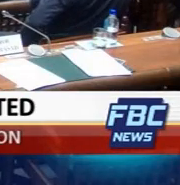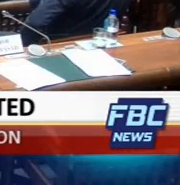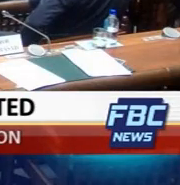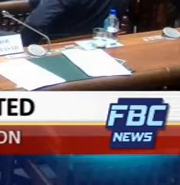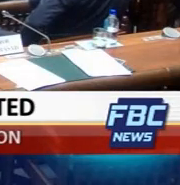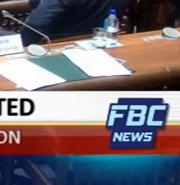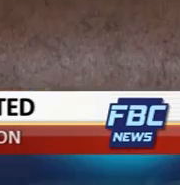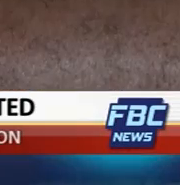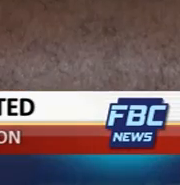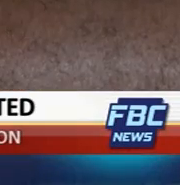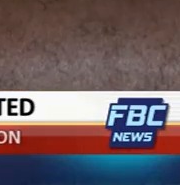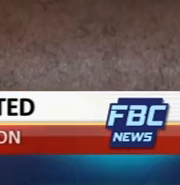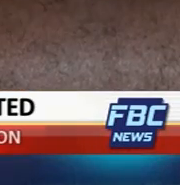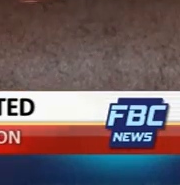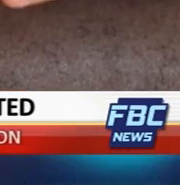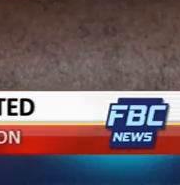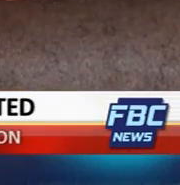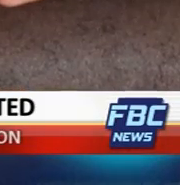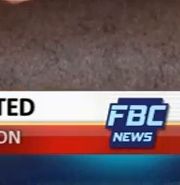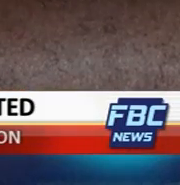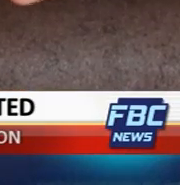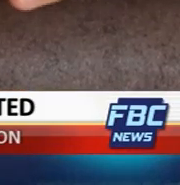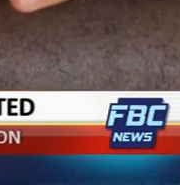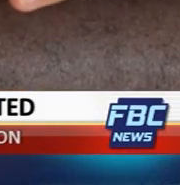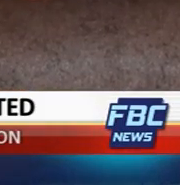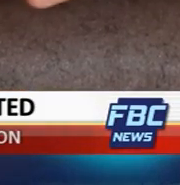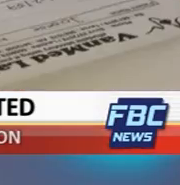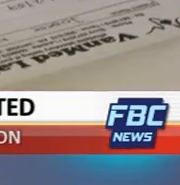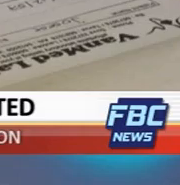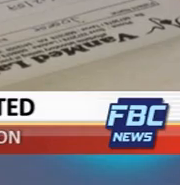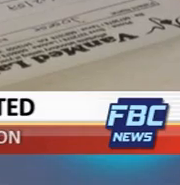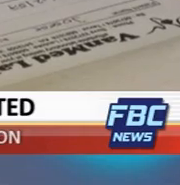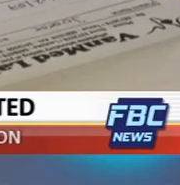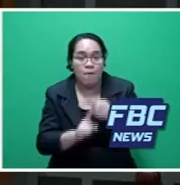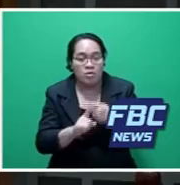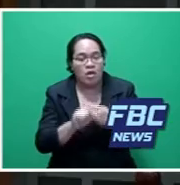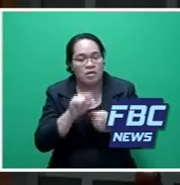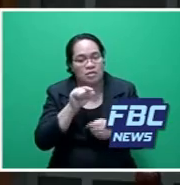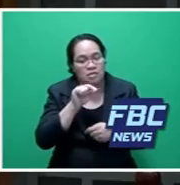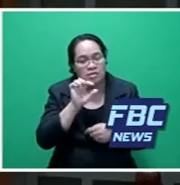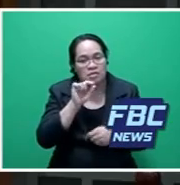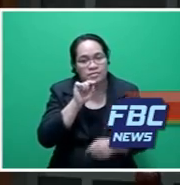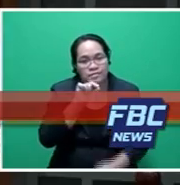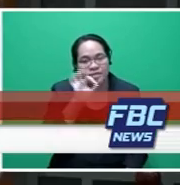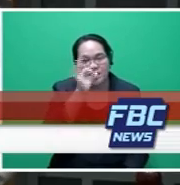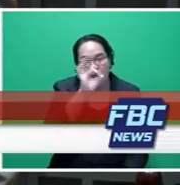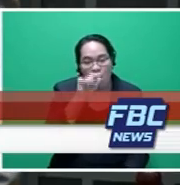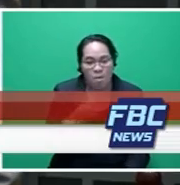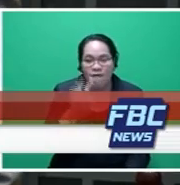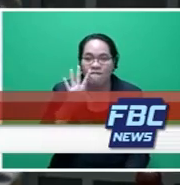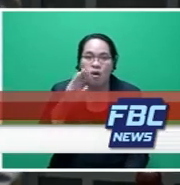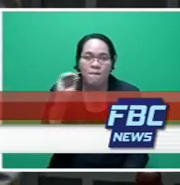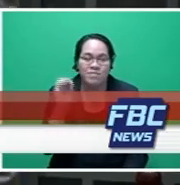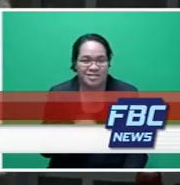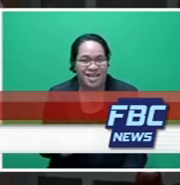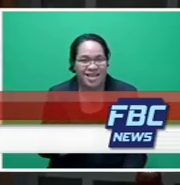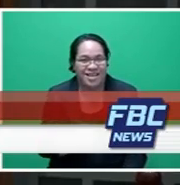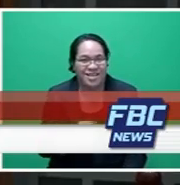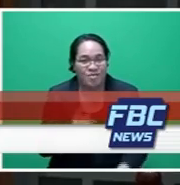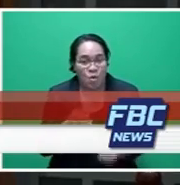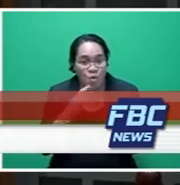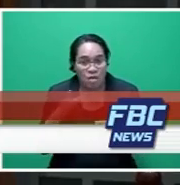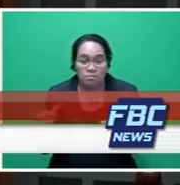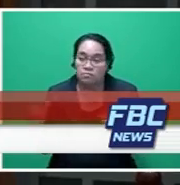cases died due to complications of the virus. We actually, with New